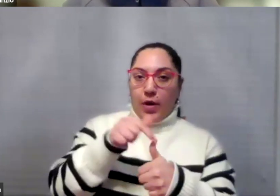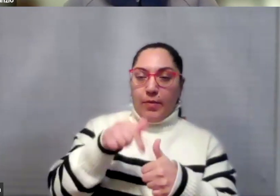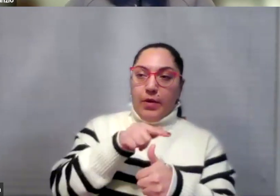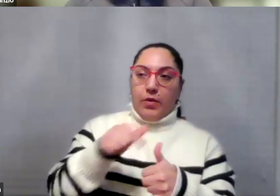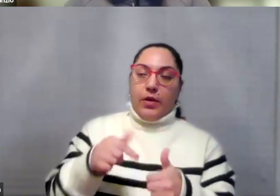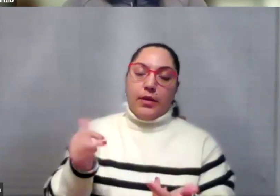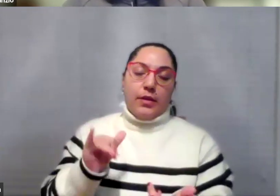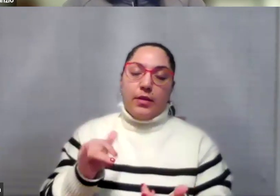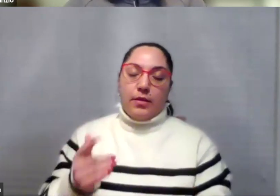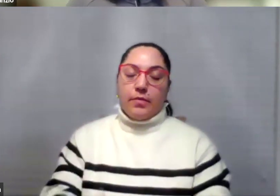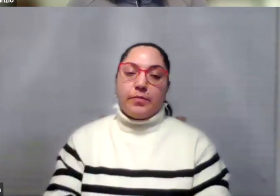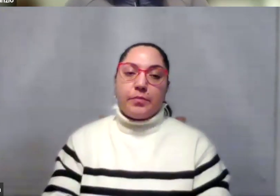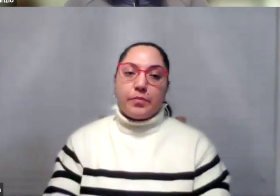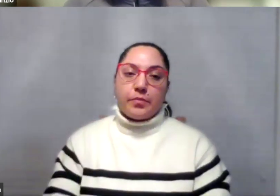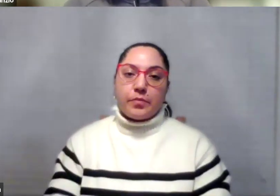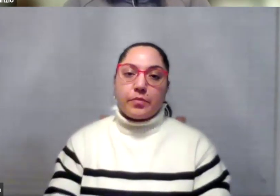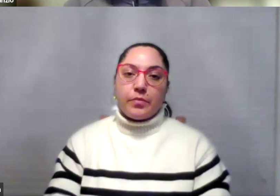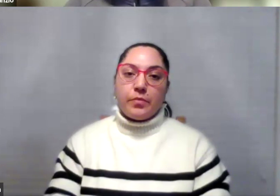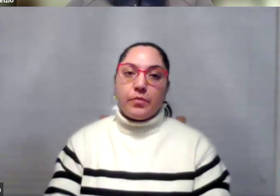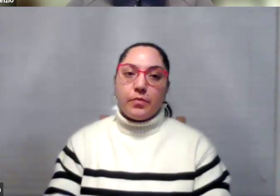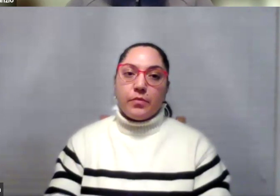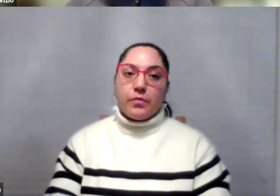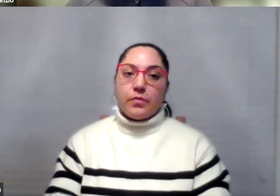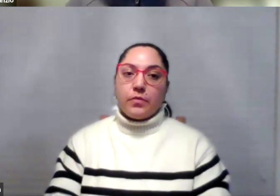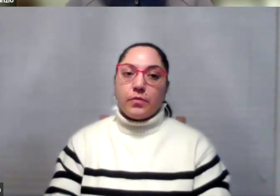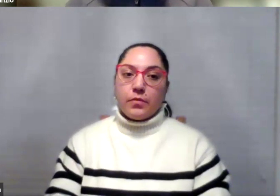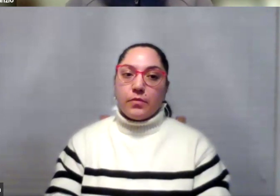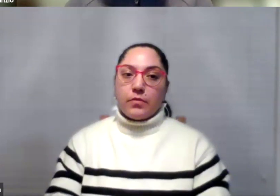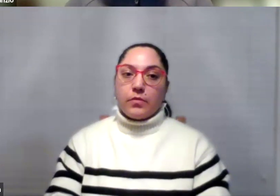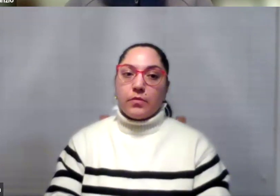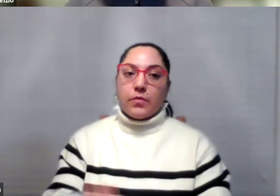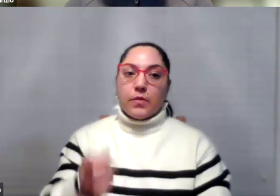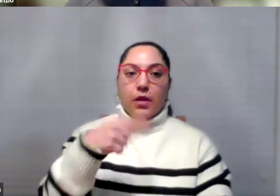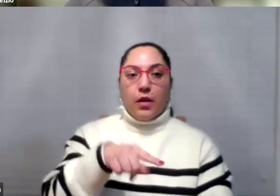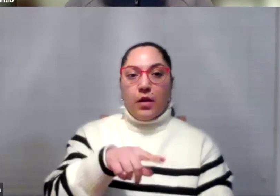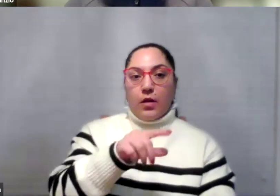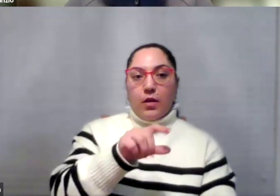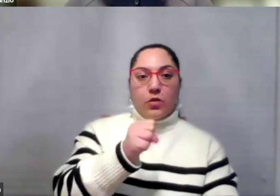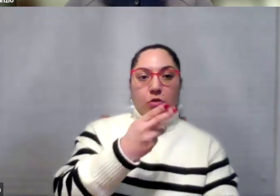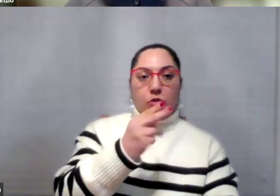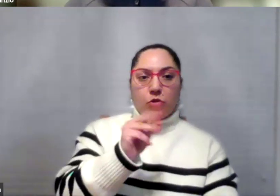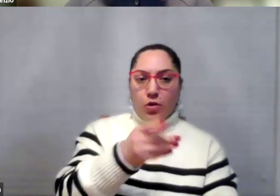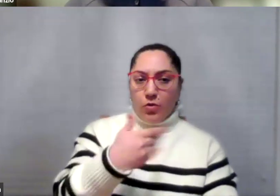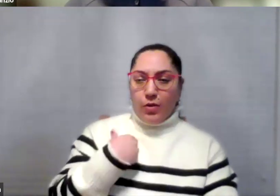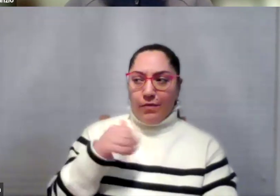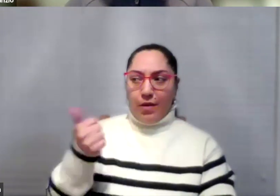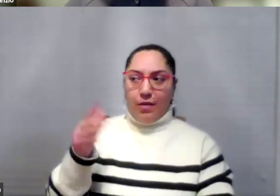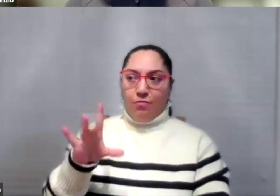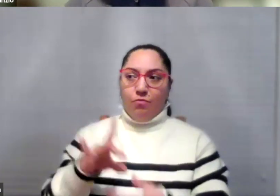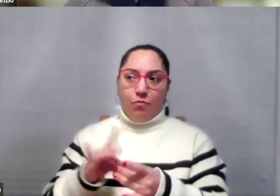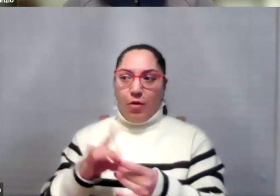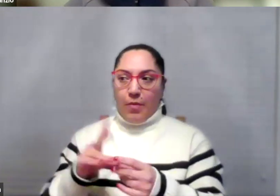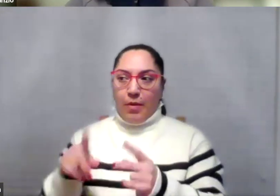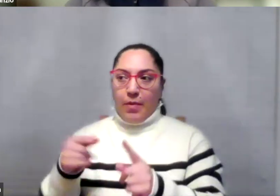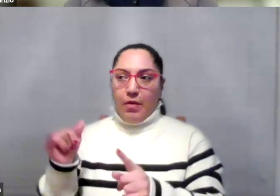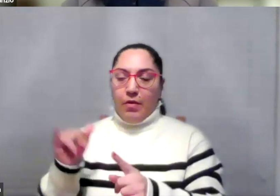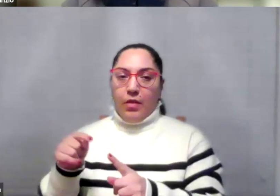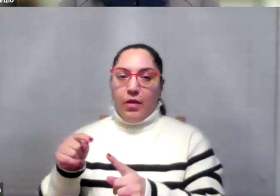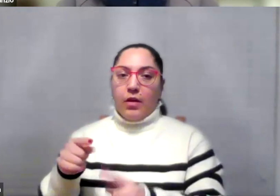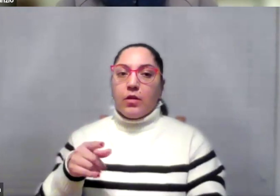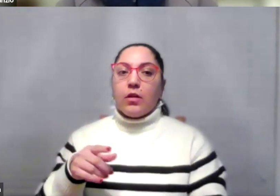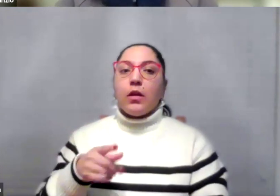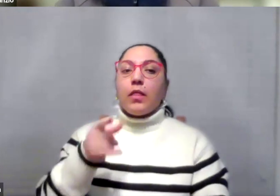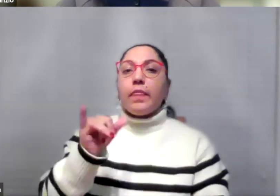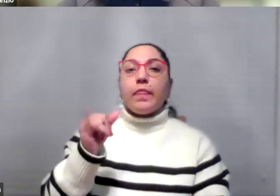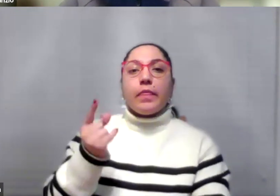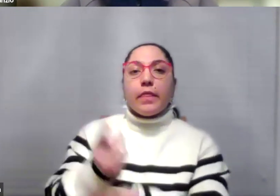to. Sean, do you have any other comments on that? No, you're correct